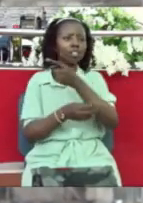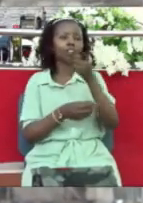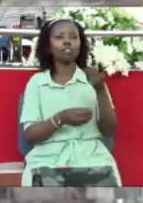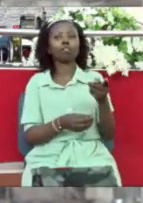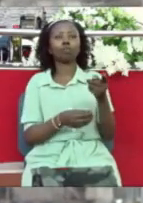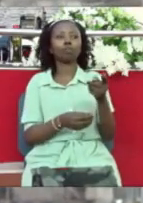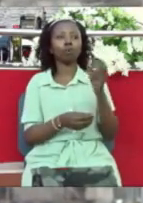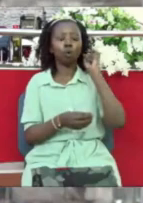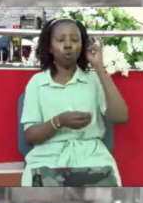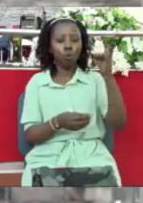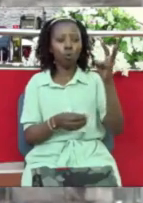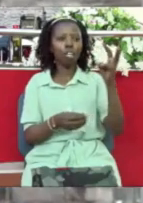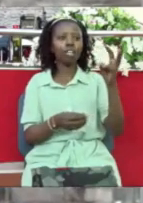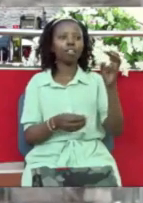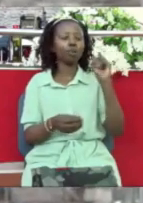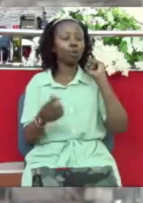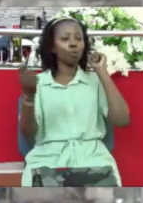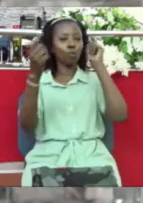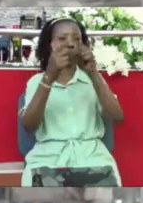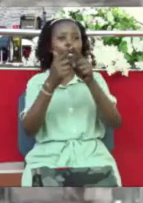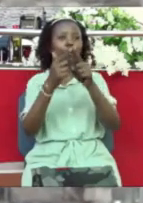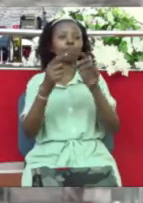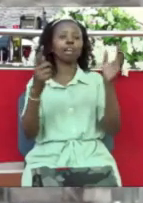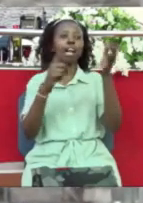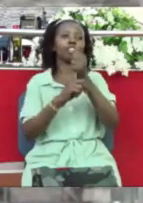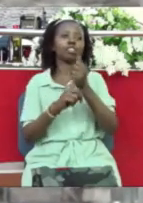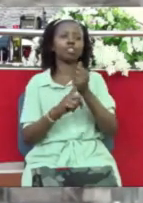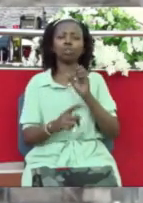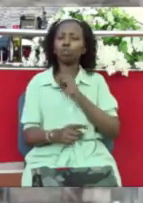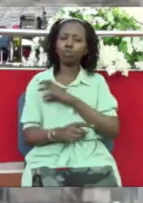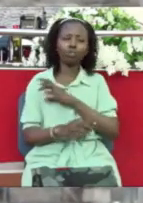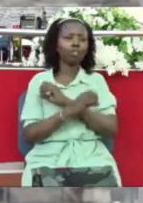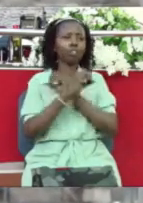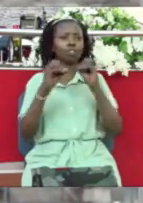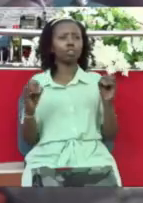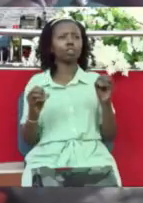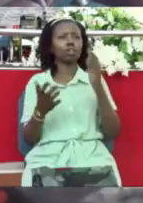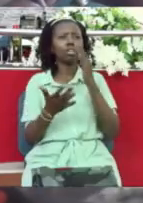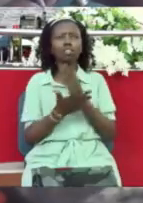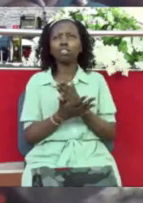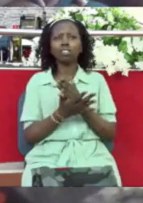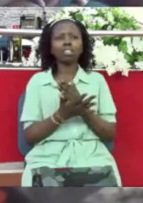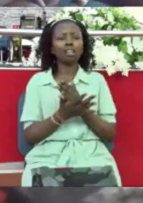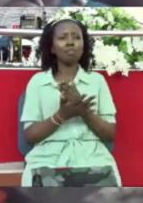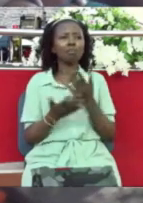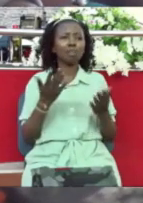it will come to pass. Fear not. You know, some of it is could be so